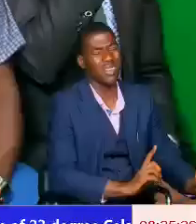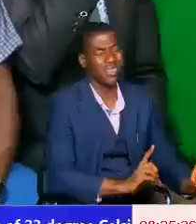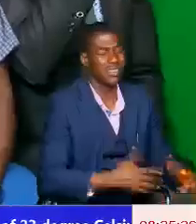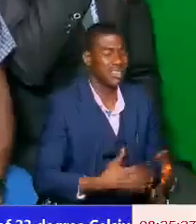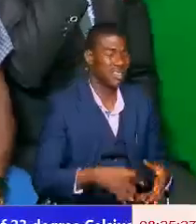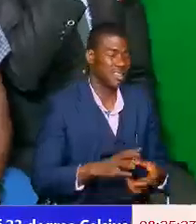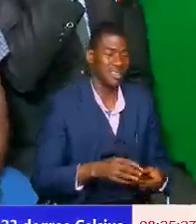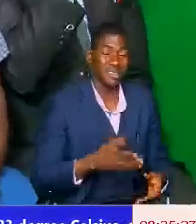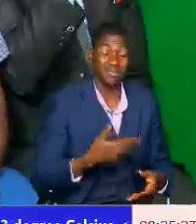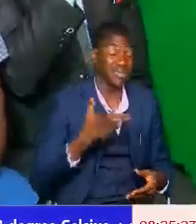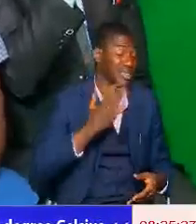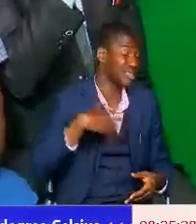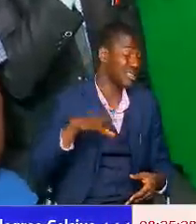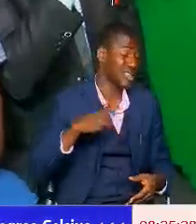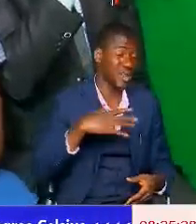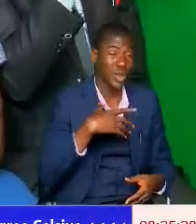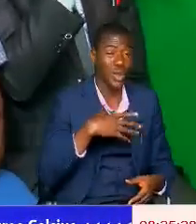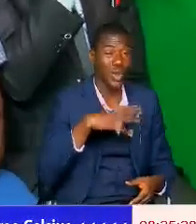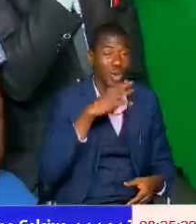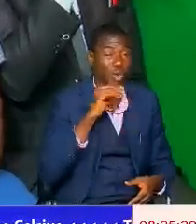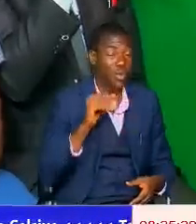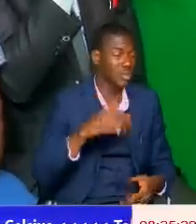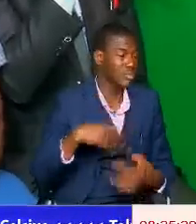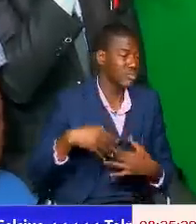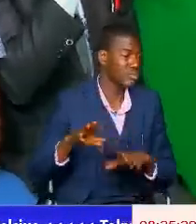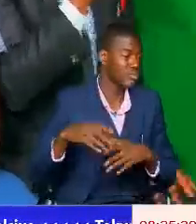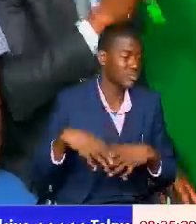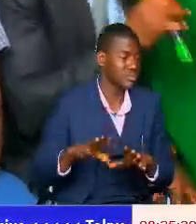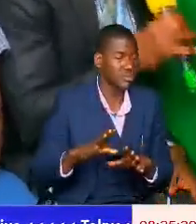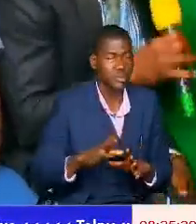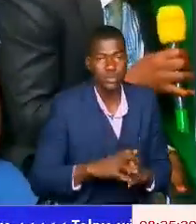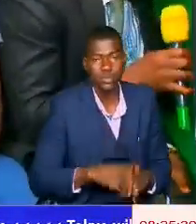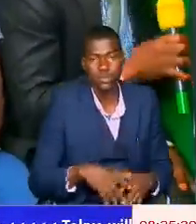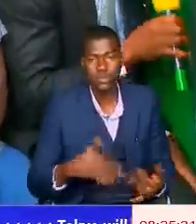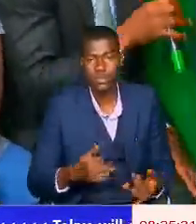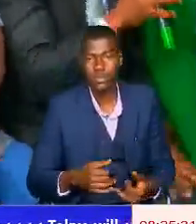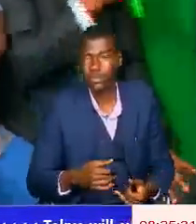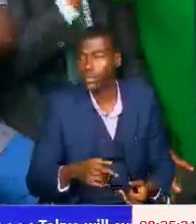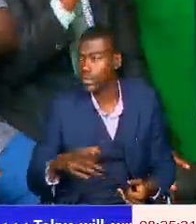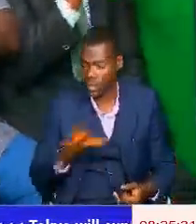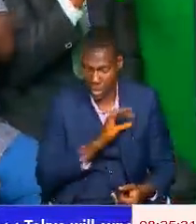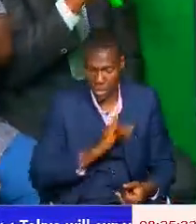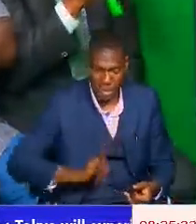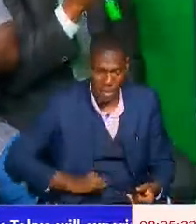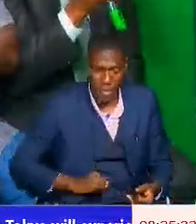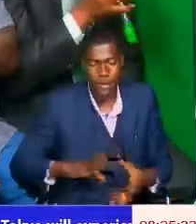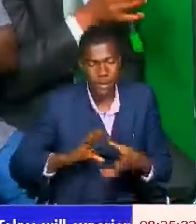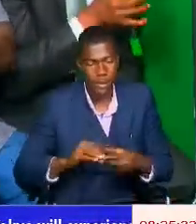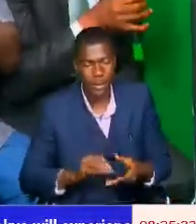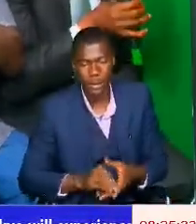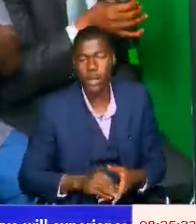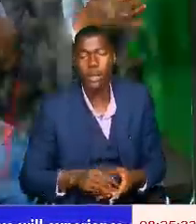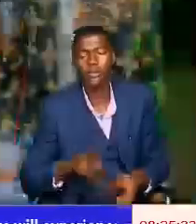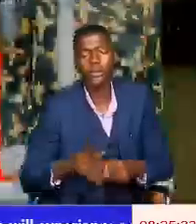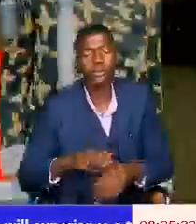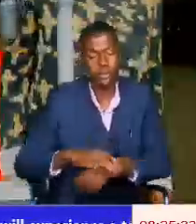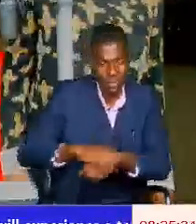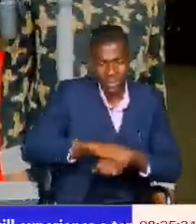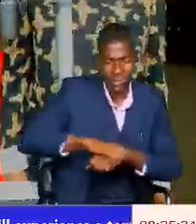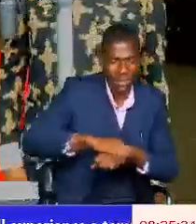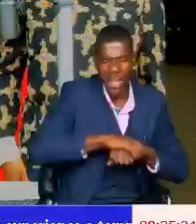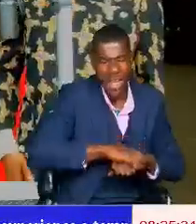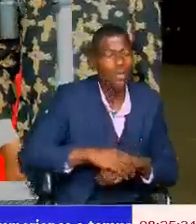come. No, the dragging people, we don't forgive them. You know they forget something. You too like